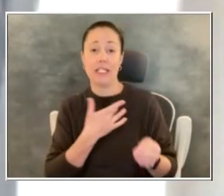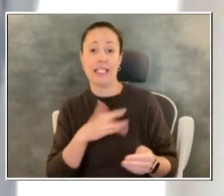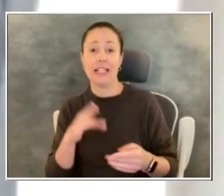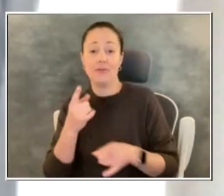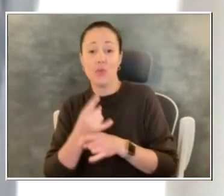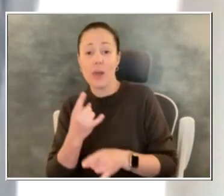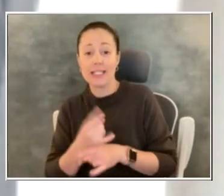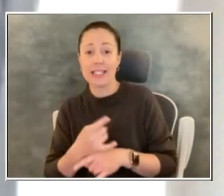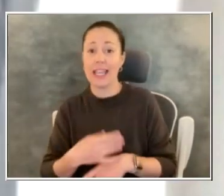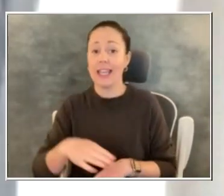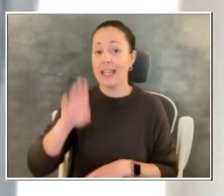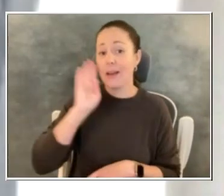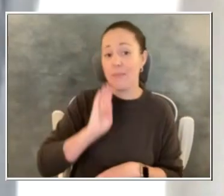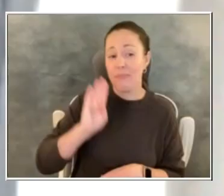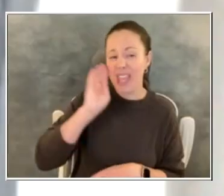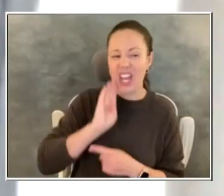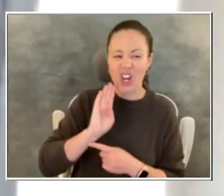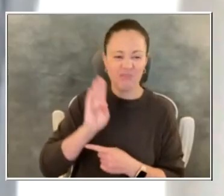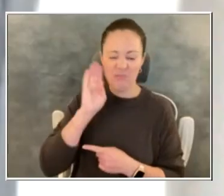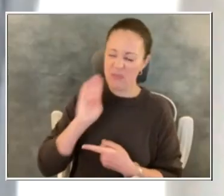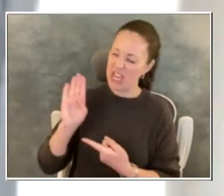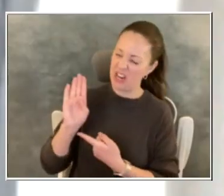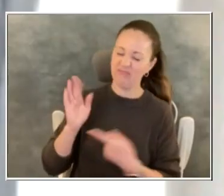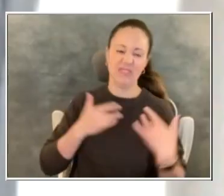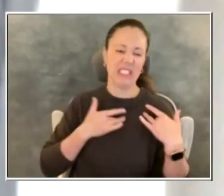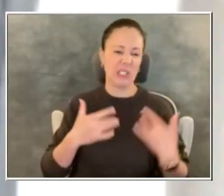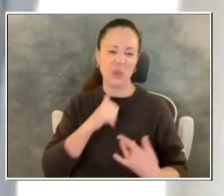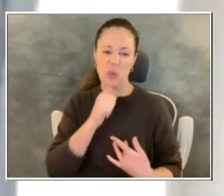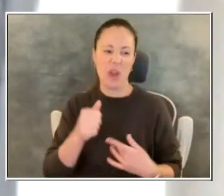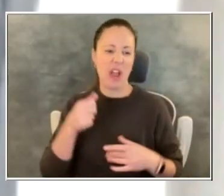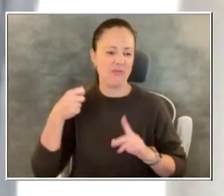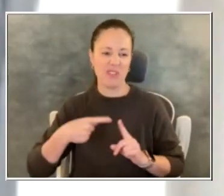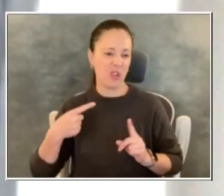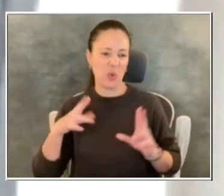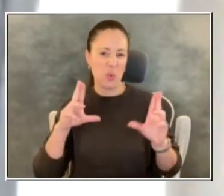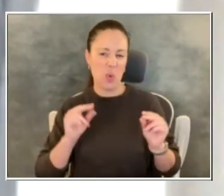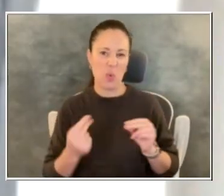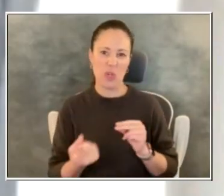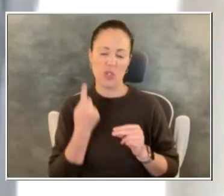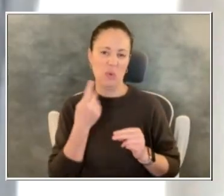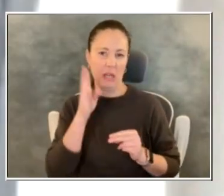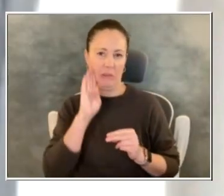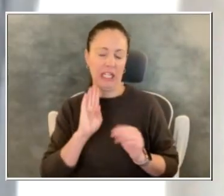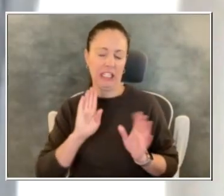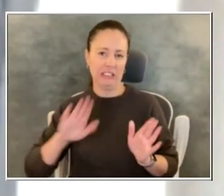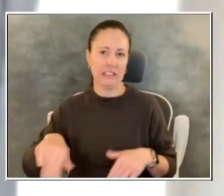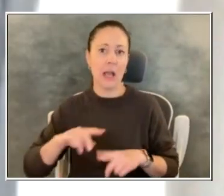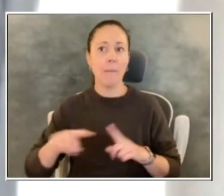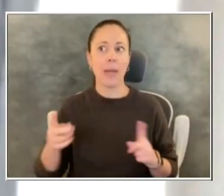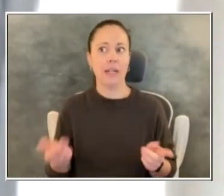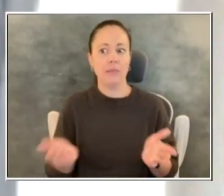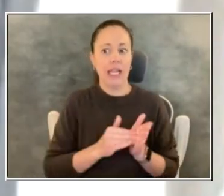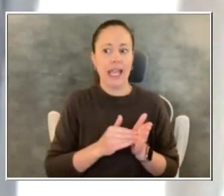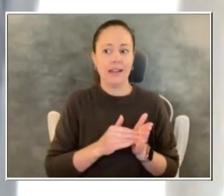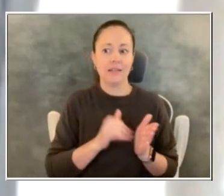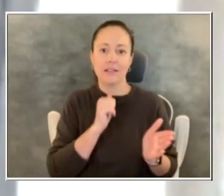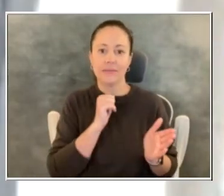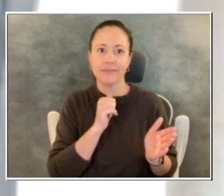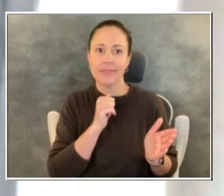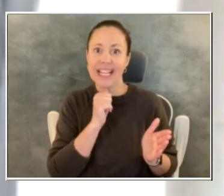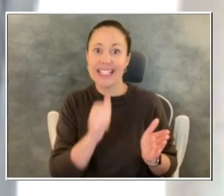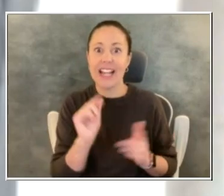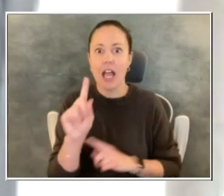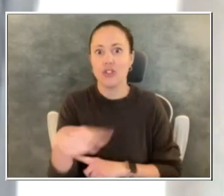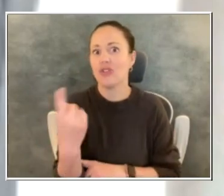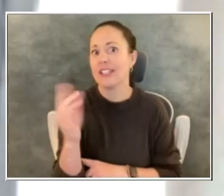putting several down, usually doesn't trigger it. Drinking one drink alone. And again, it's usually not alone. And you talk about the